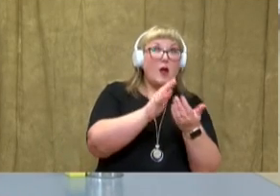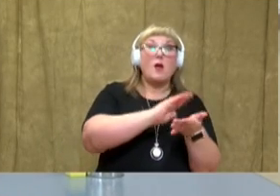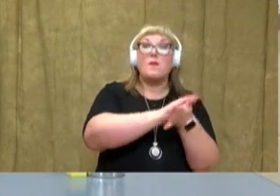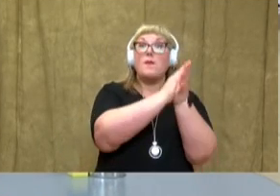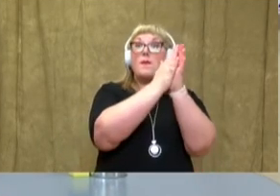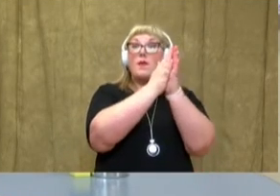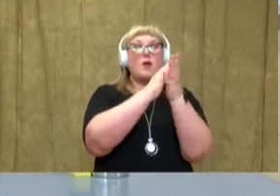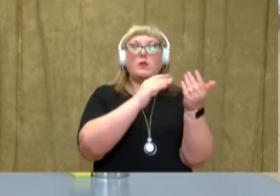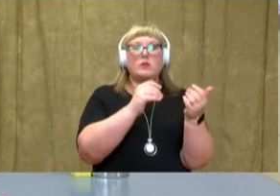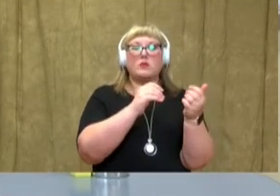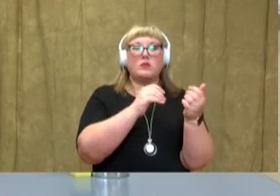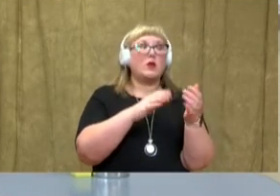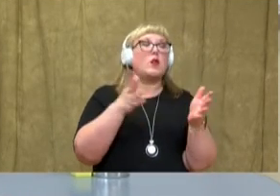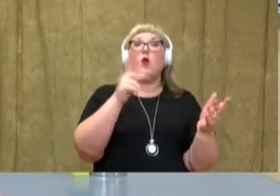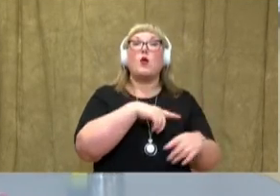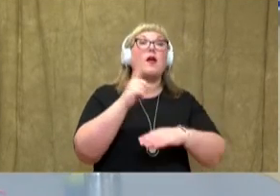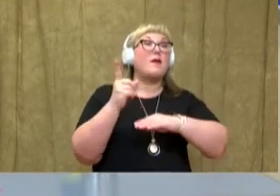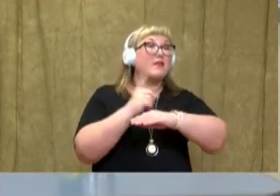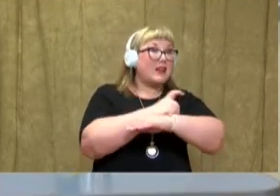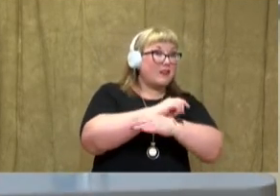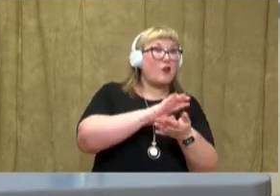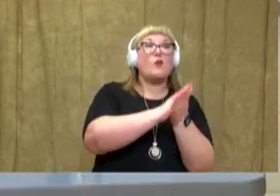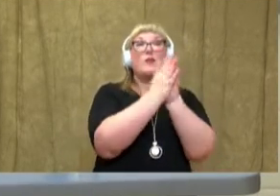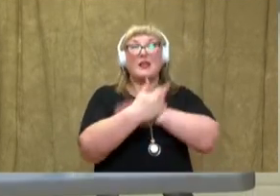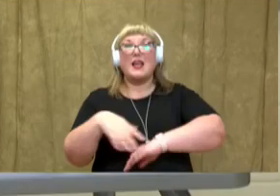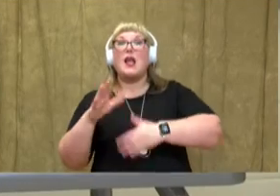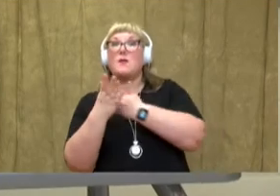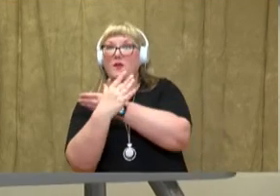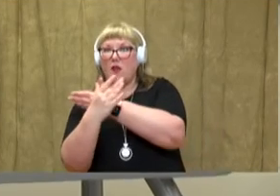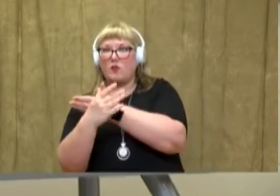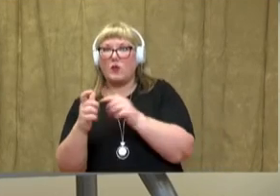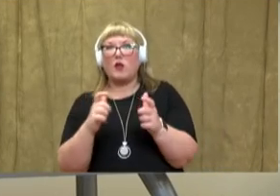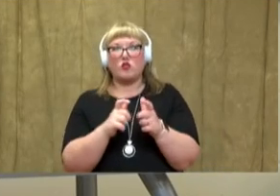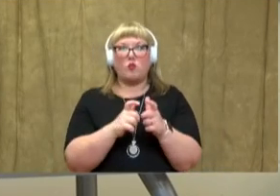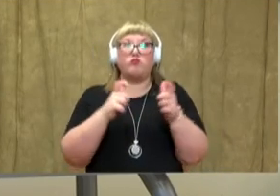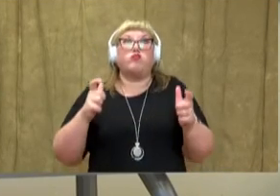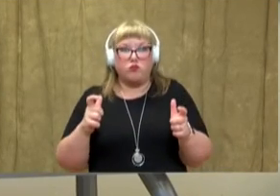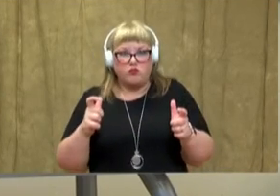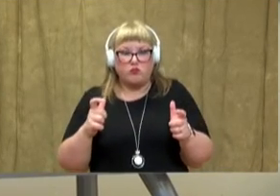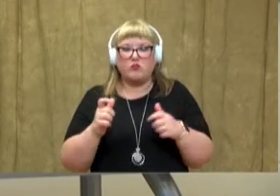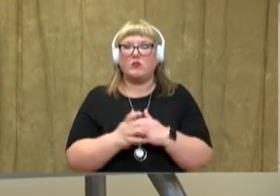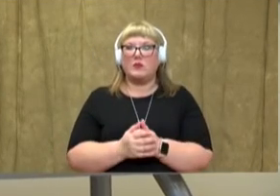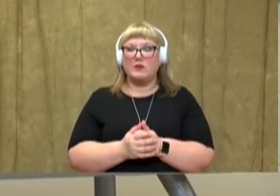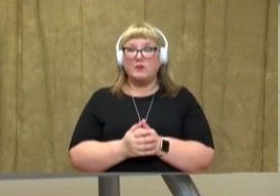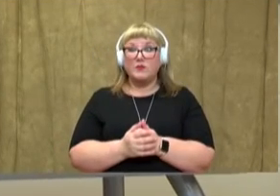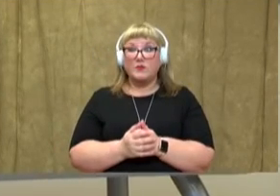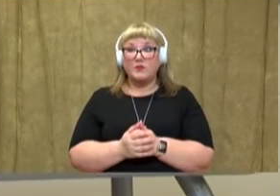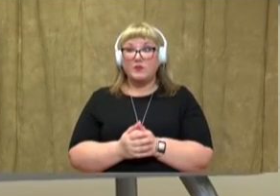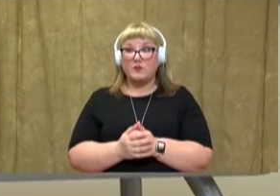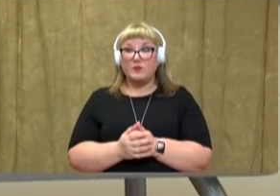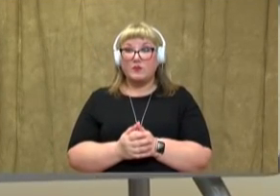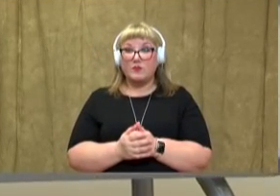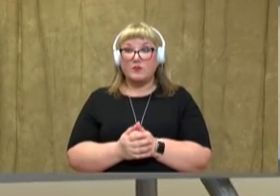became a caterpillar, went from a caterpillar to a butterfly, and so it got bigger. And so the way that